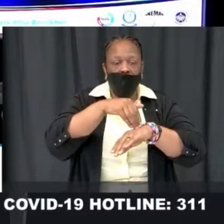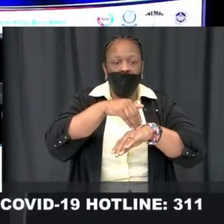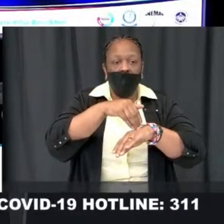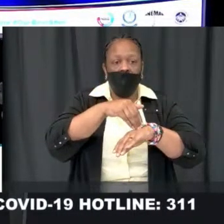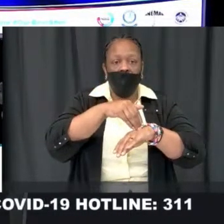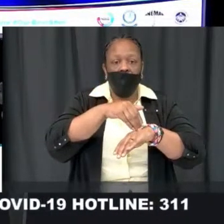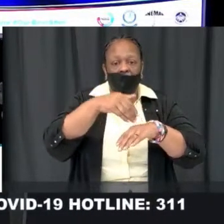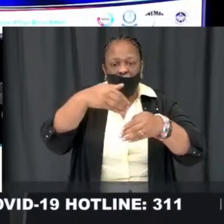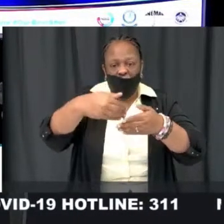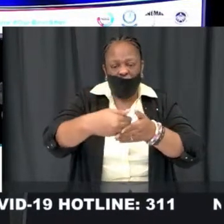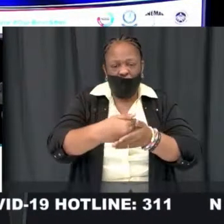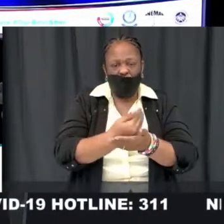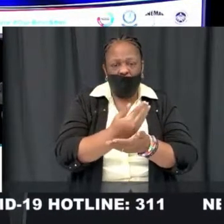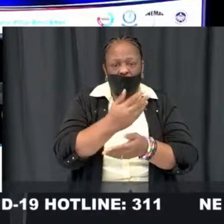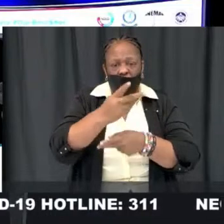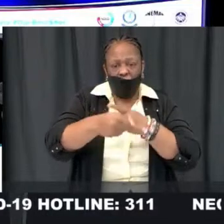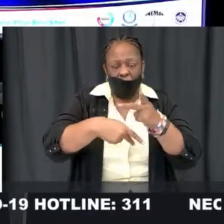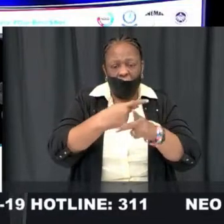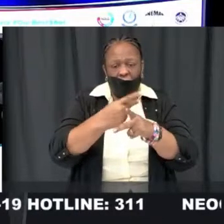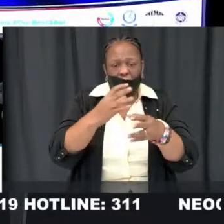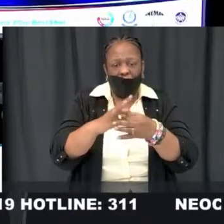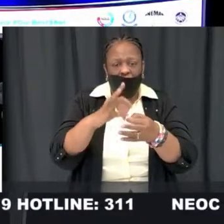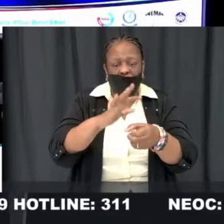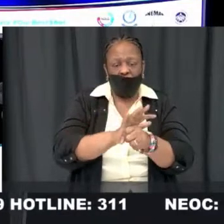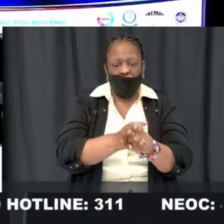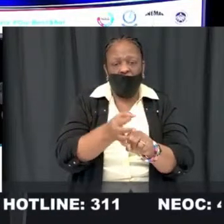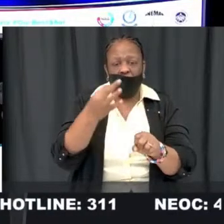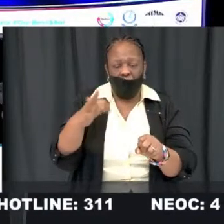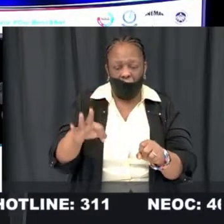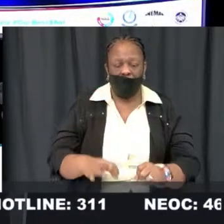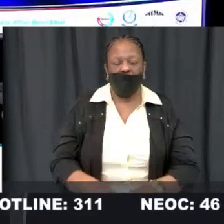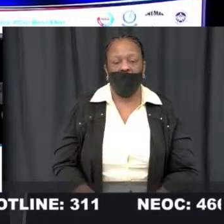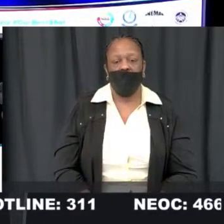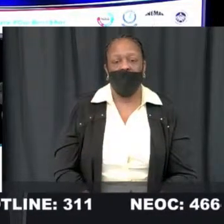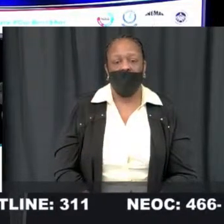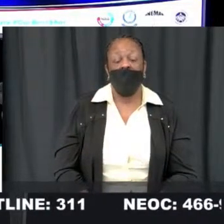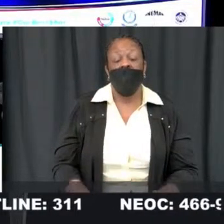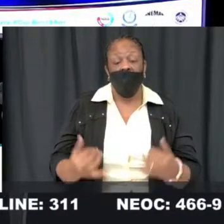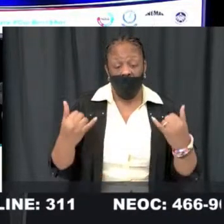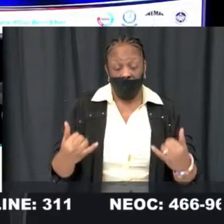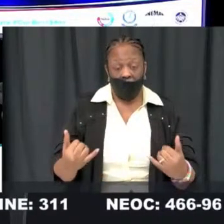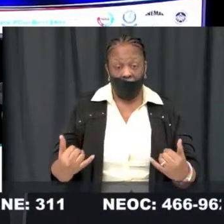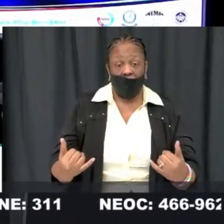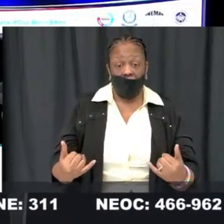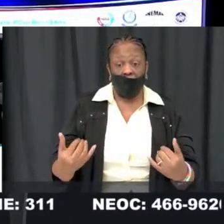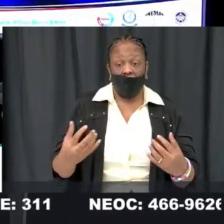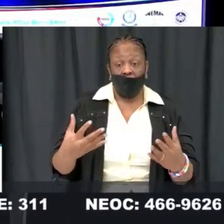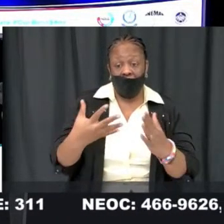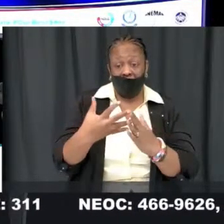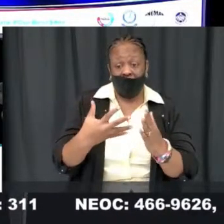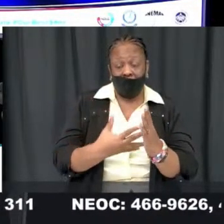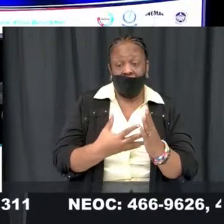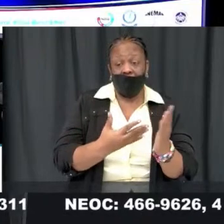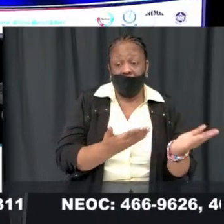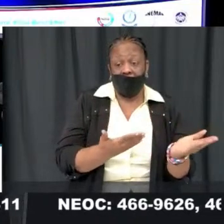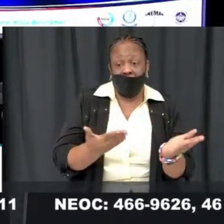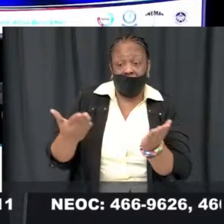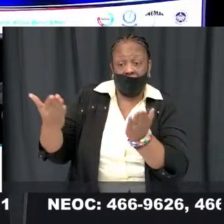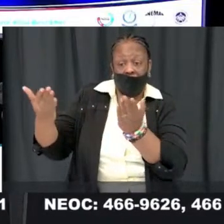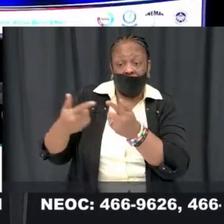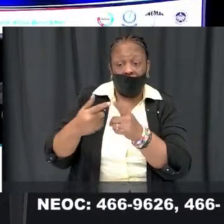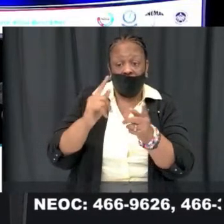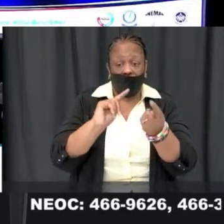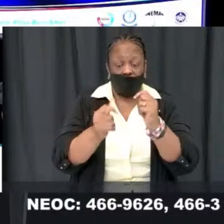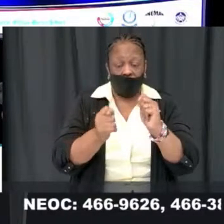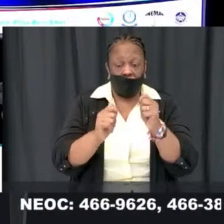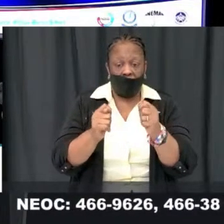AstraZeneca vaccine. As you heard, we have sent off our samples for genomic sequencing, and when we get those results back,